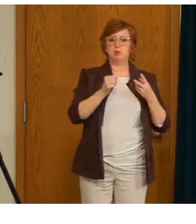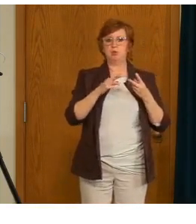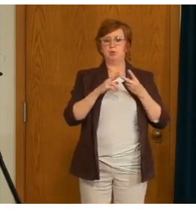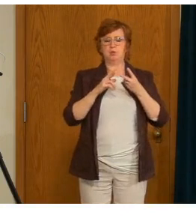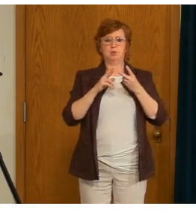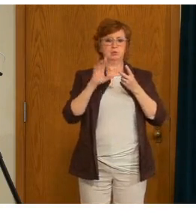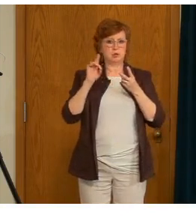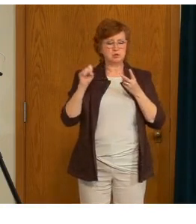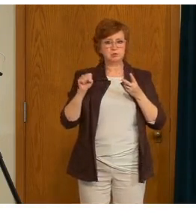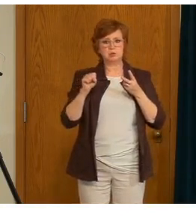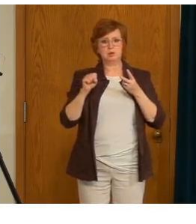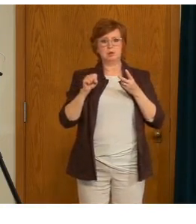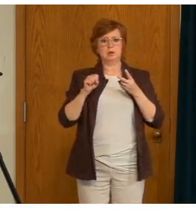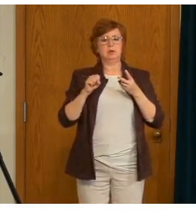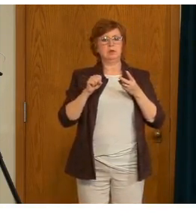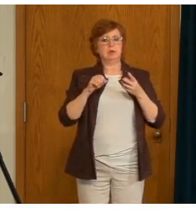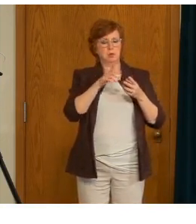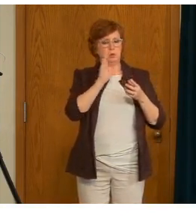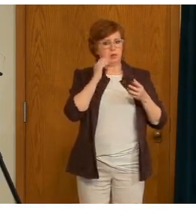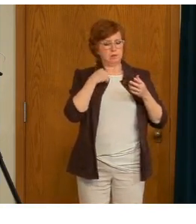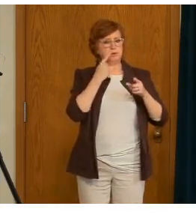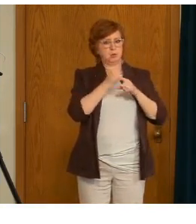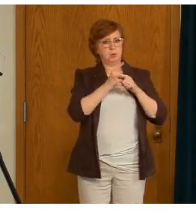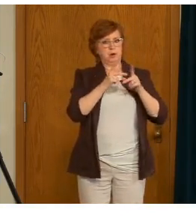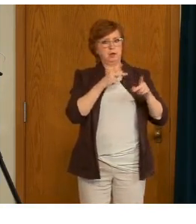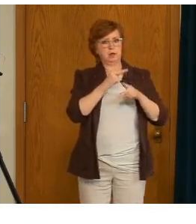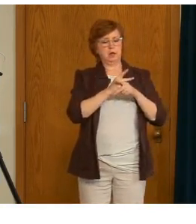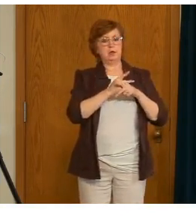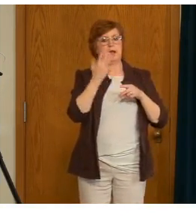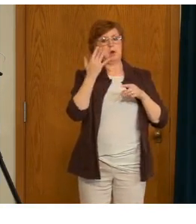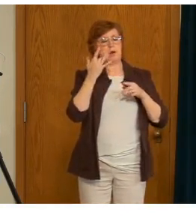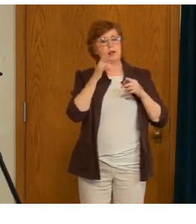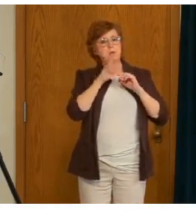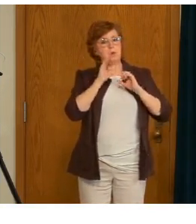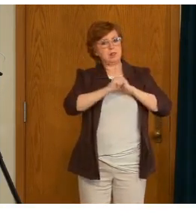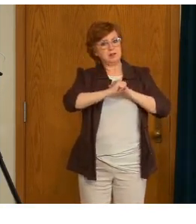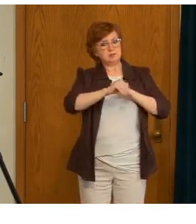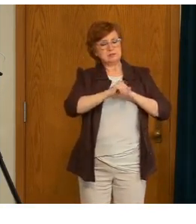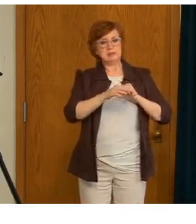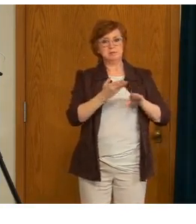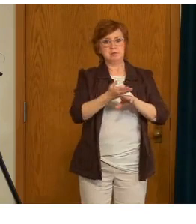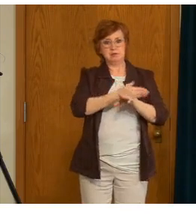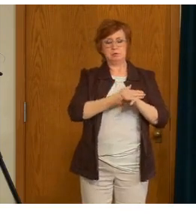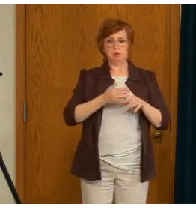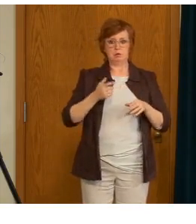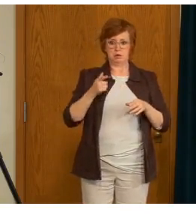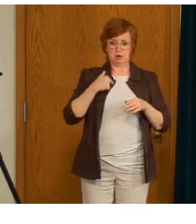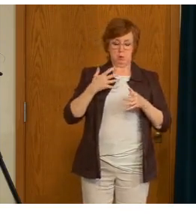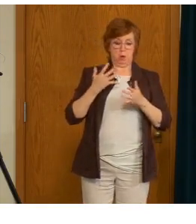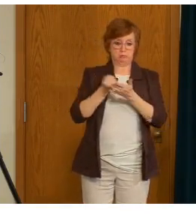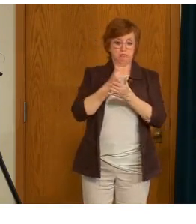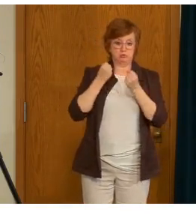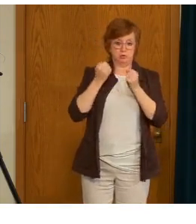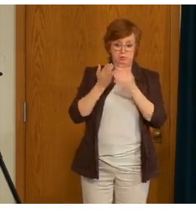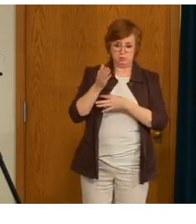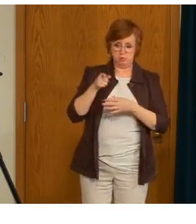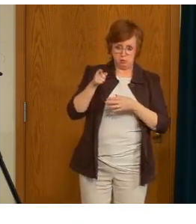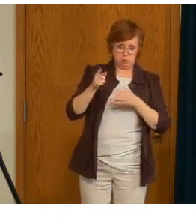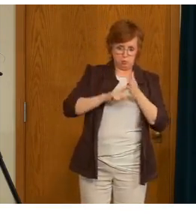the right vaccine type, the right brand, by advertising that at the sites beforehand. So people will